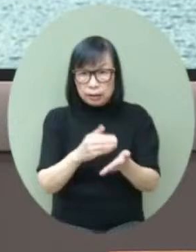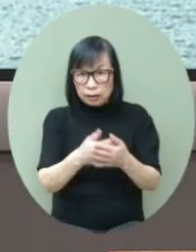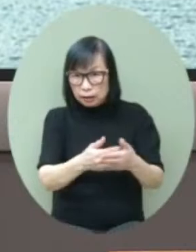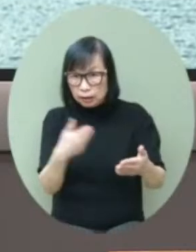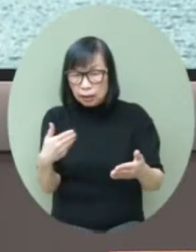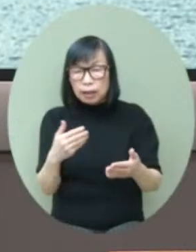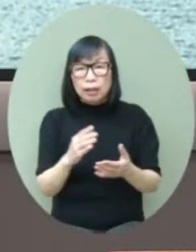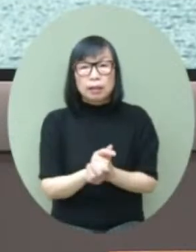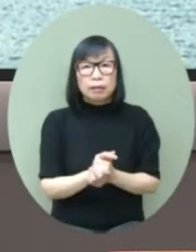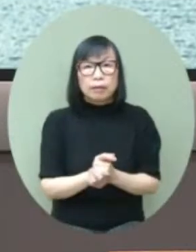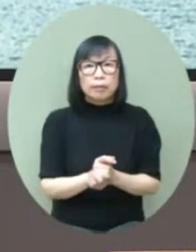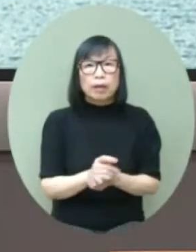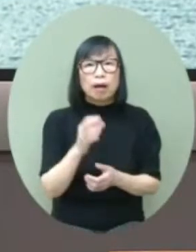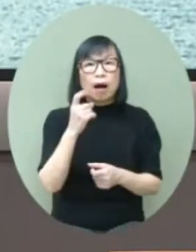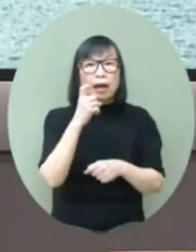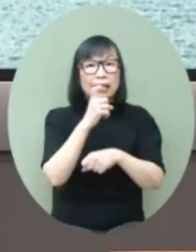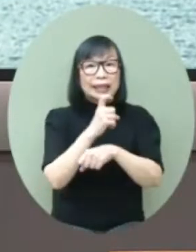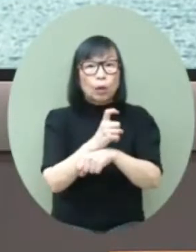case, I think the